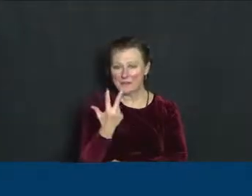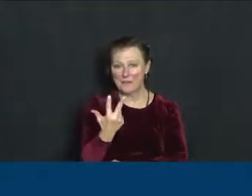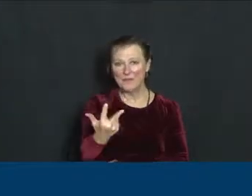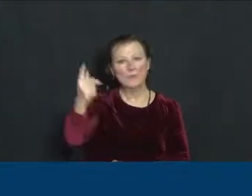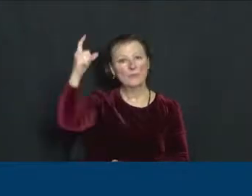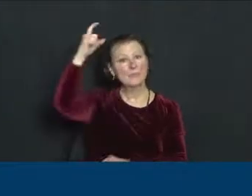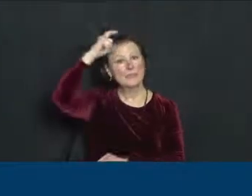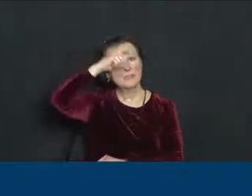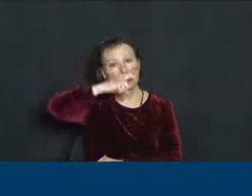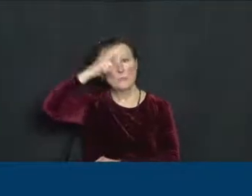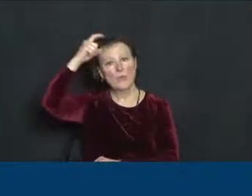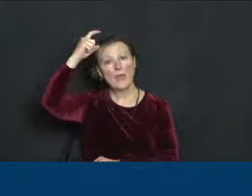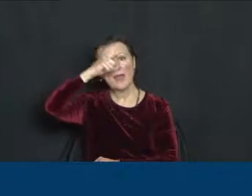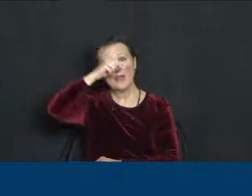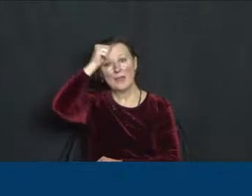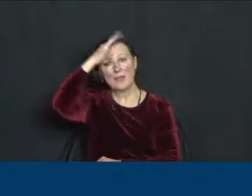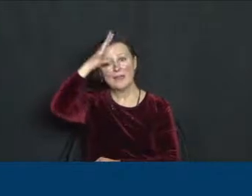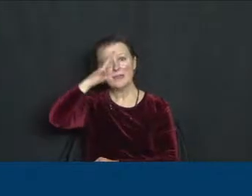star, three